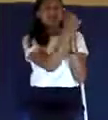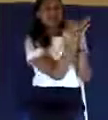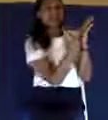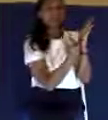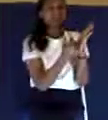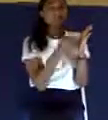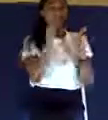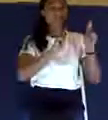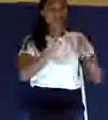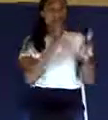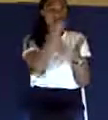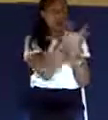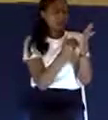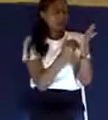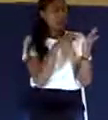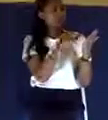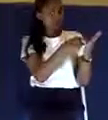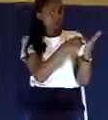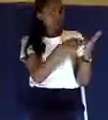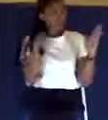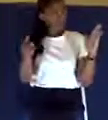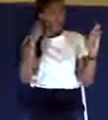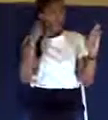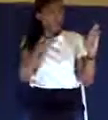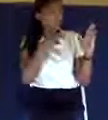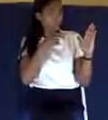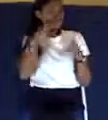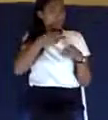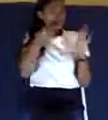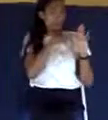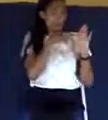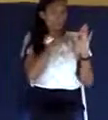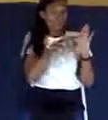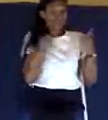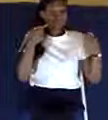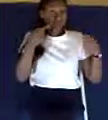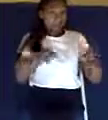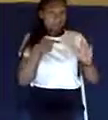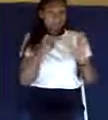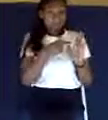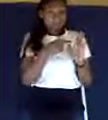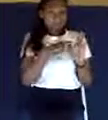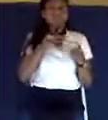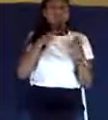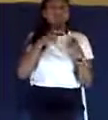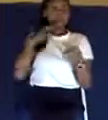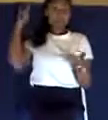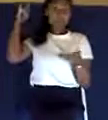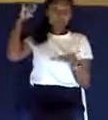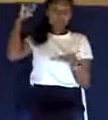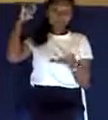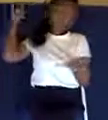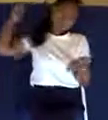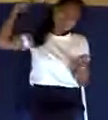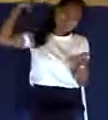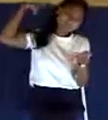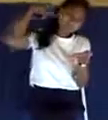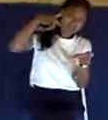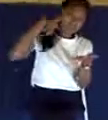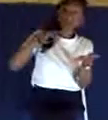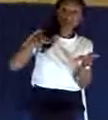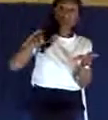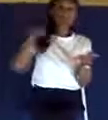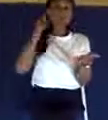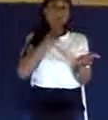enough, her name was on there. And they found out what had happened was that when the plane was going down, Cecilia's